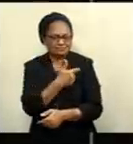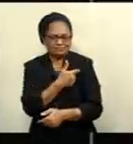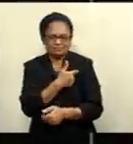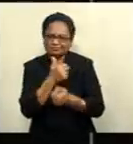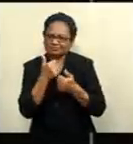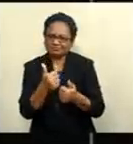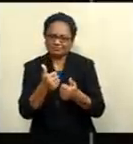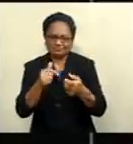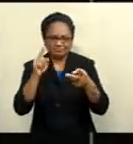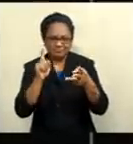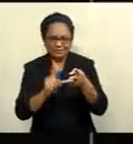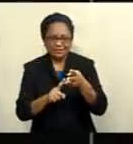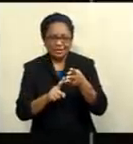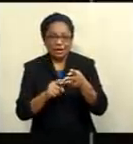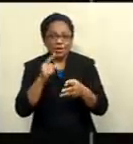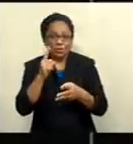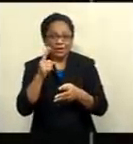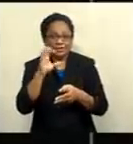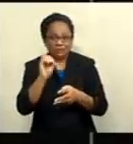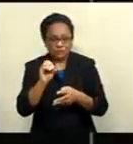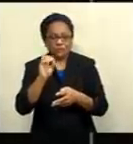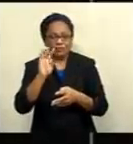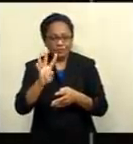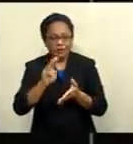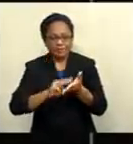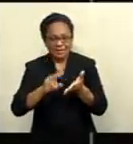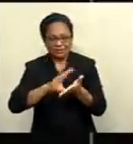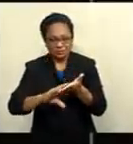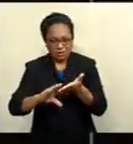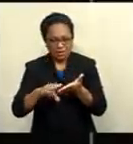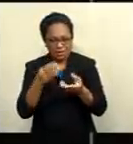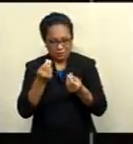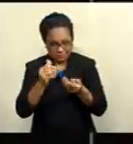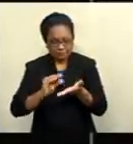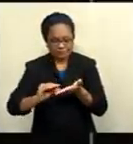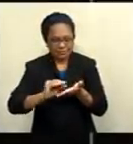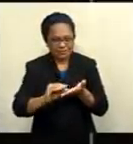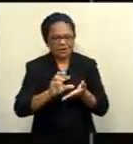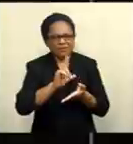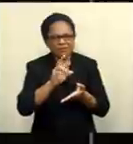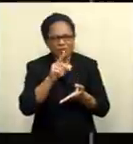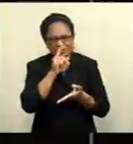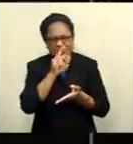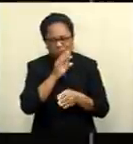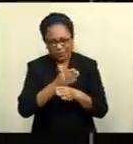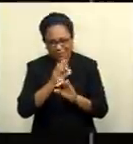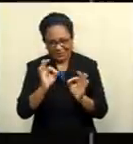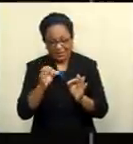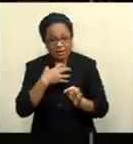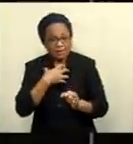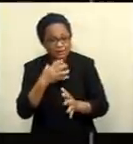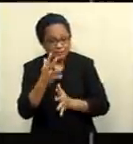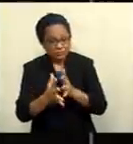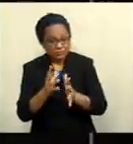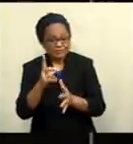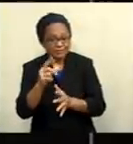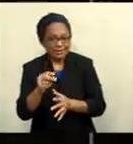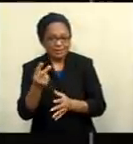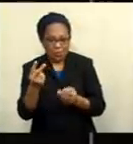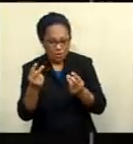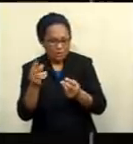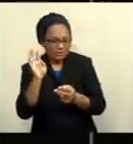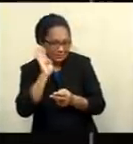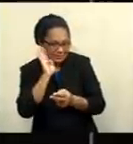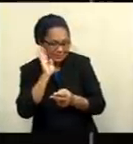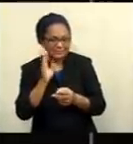and over $104 million unemployment benefits paid out. For these stories and others, you can tune in daily to our sister radio